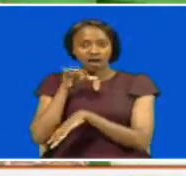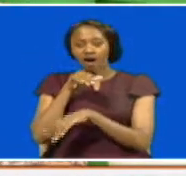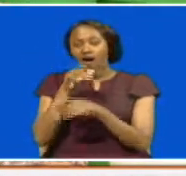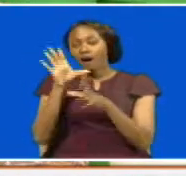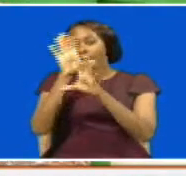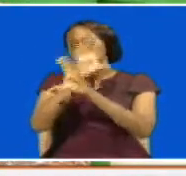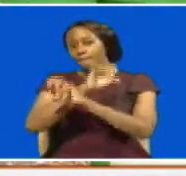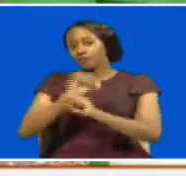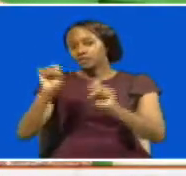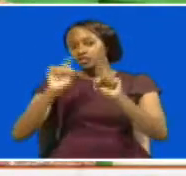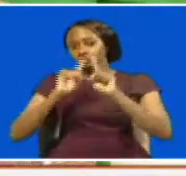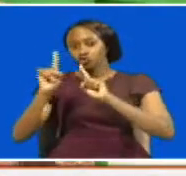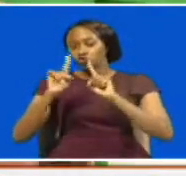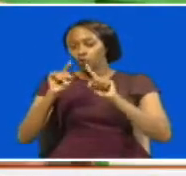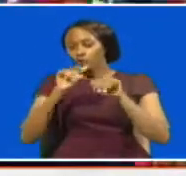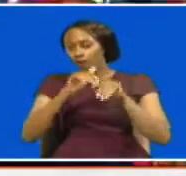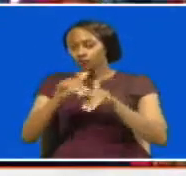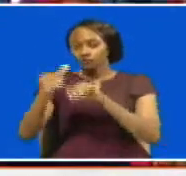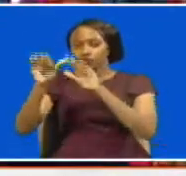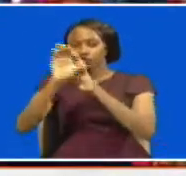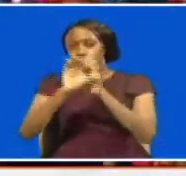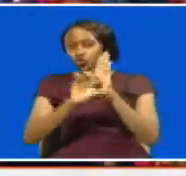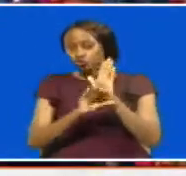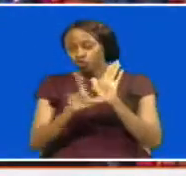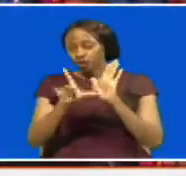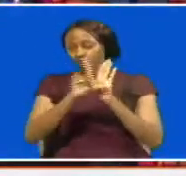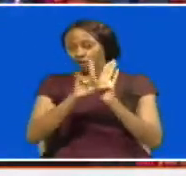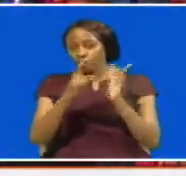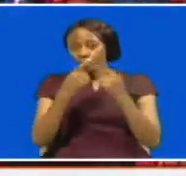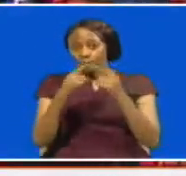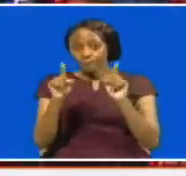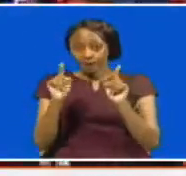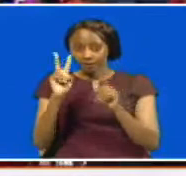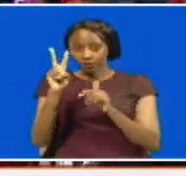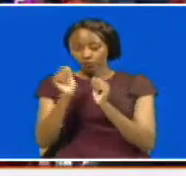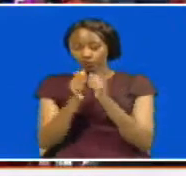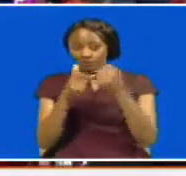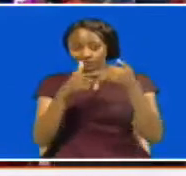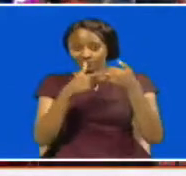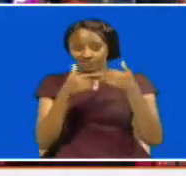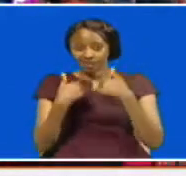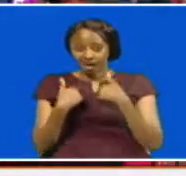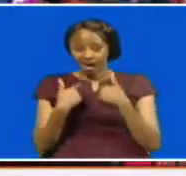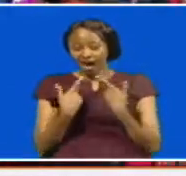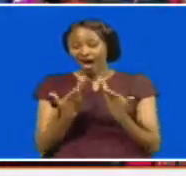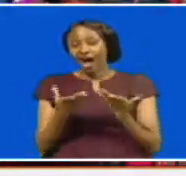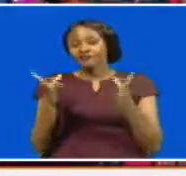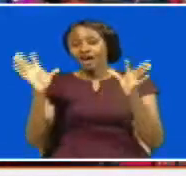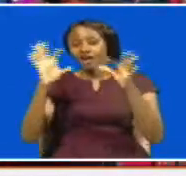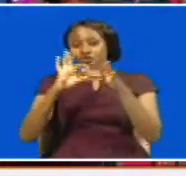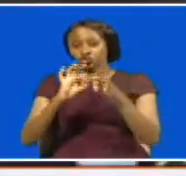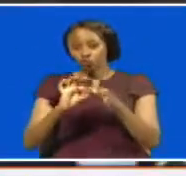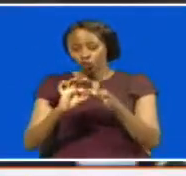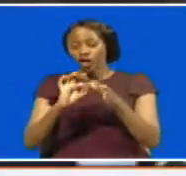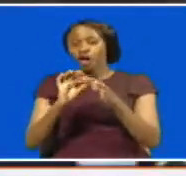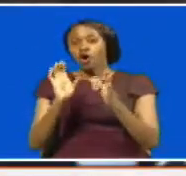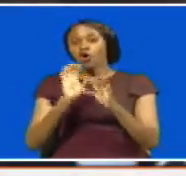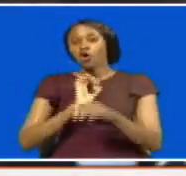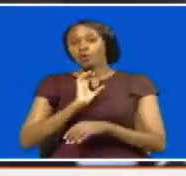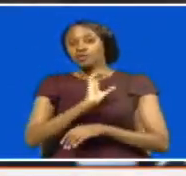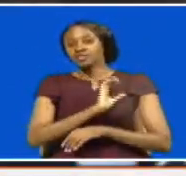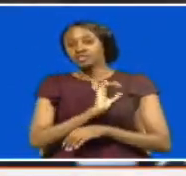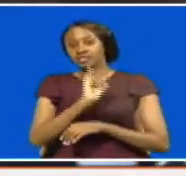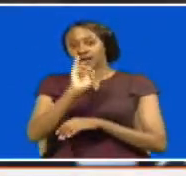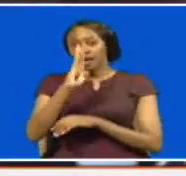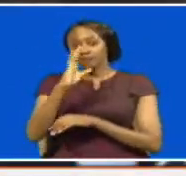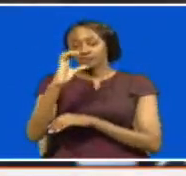with the constitution and the laws that are there. In 2016, a joint select committee on matters related to IBC was chaired by